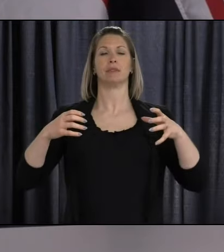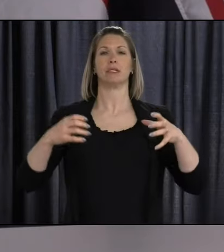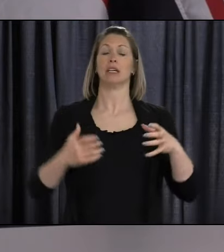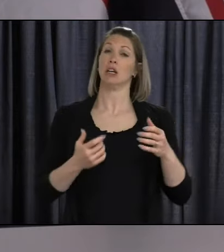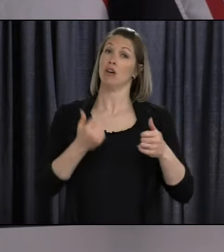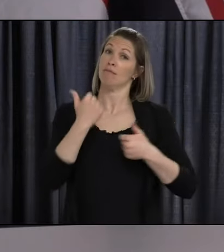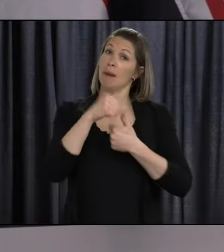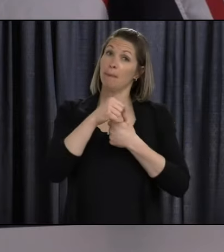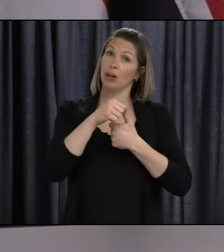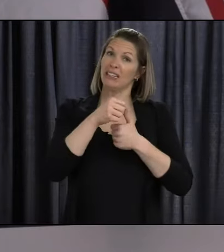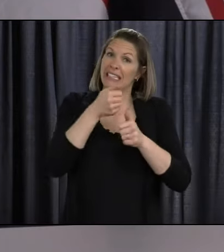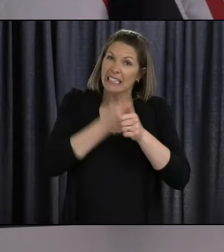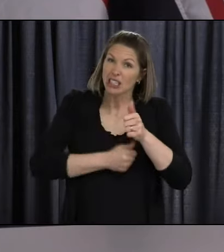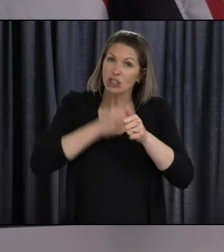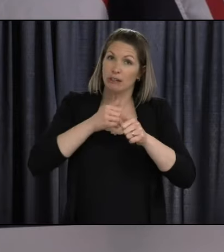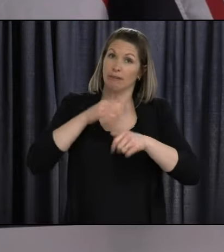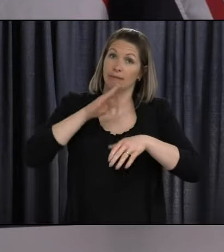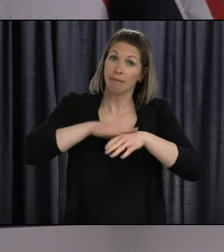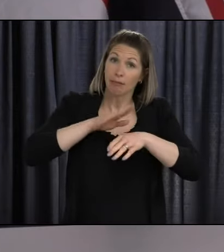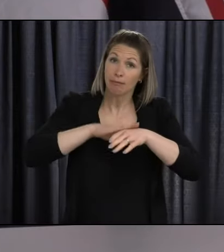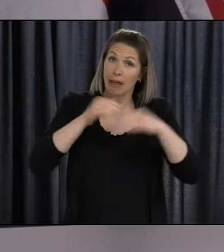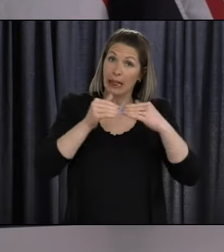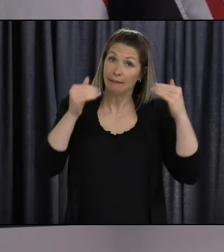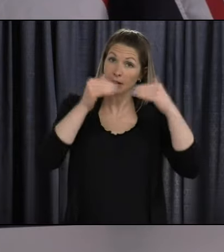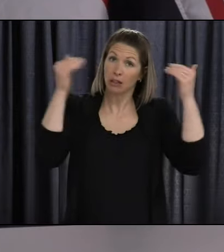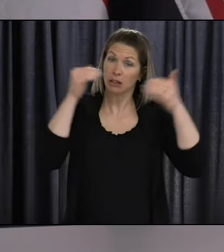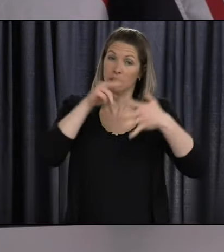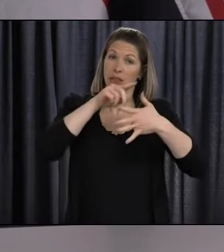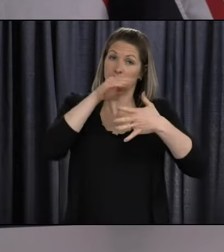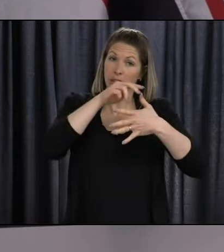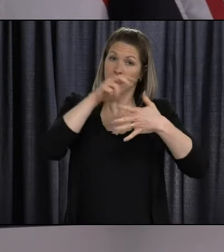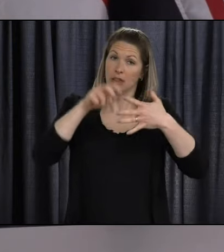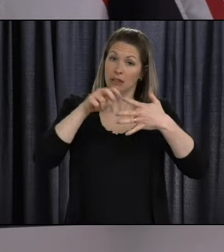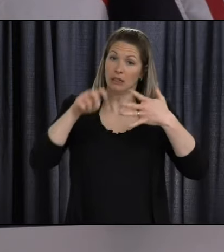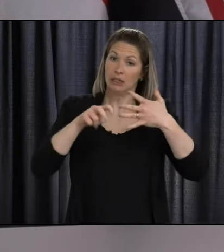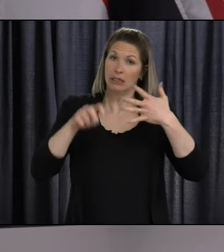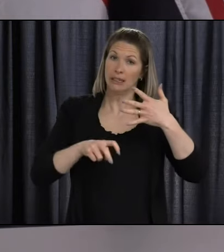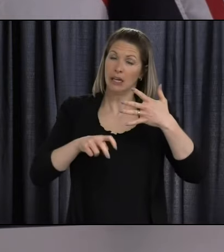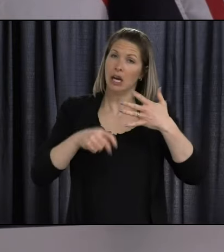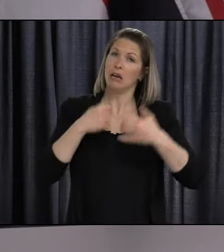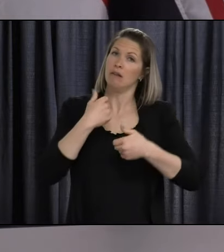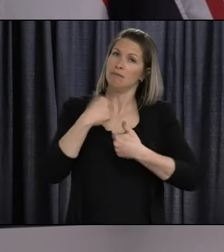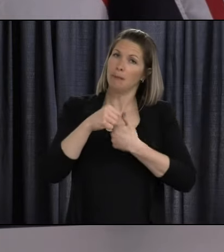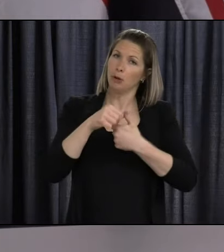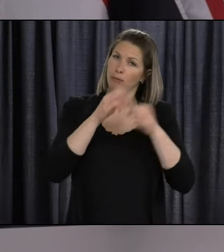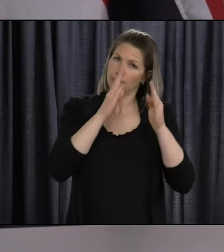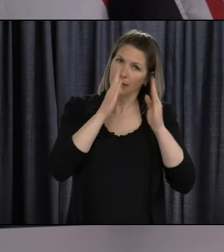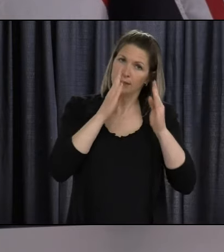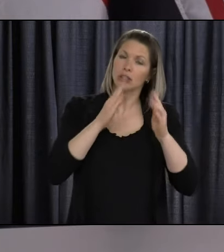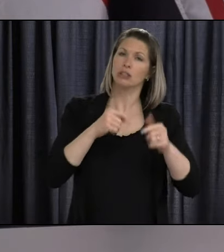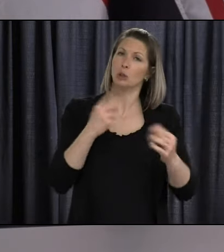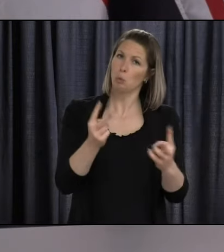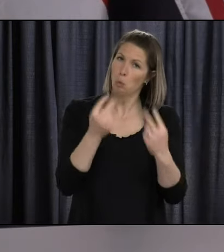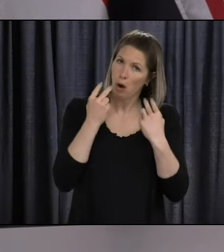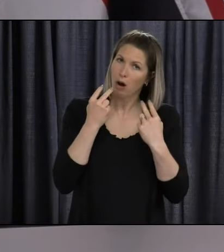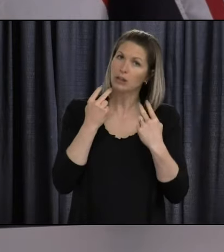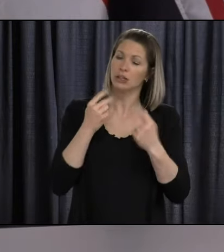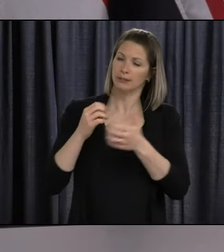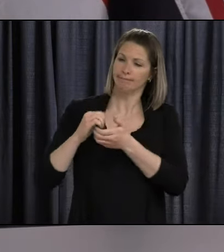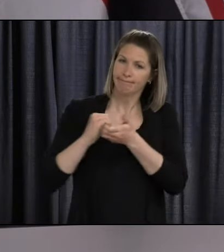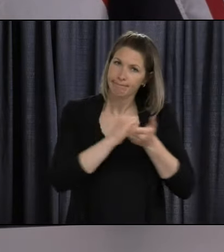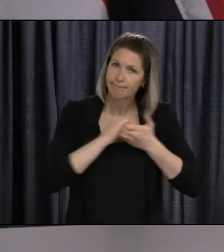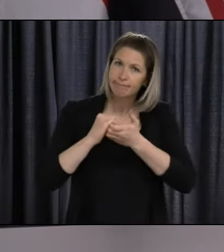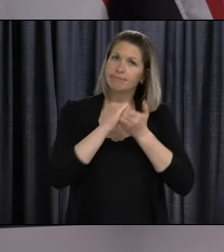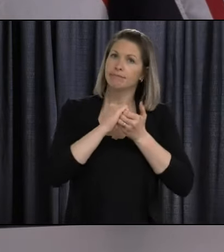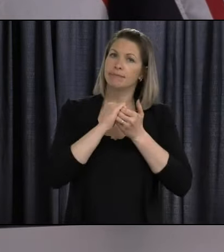forward will be critical to our success, and I thank you in advance for your patience, understanding, and cooperation. As we